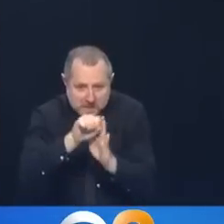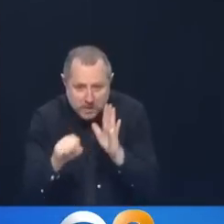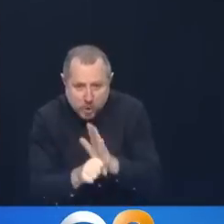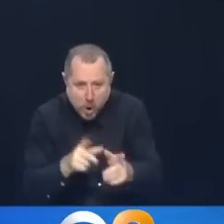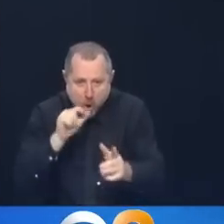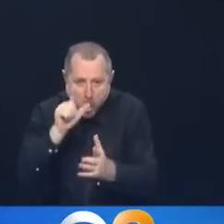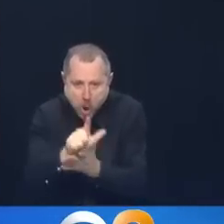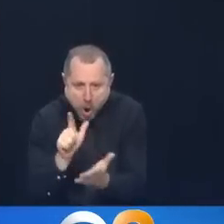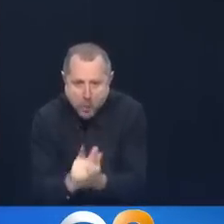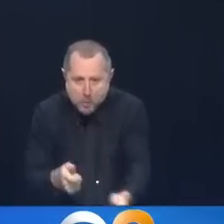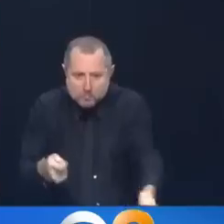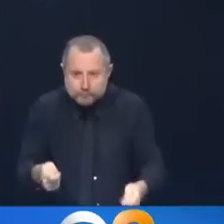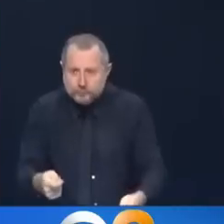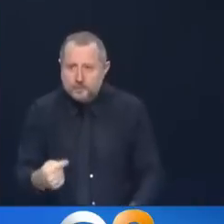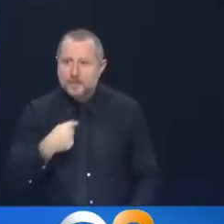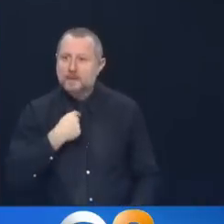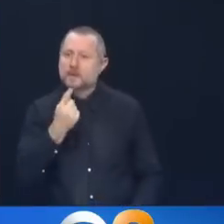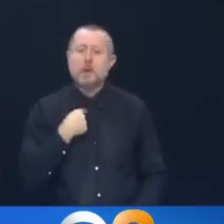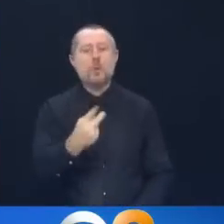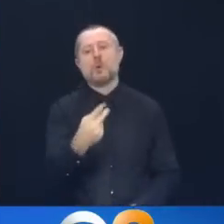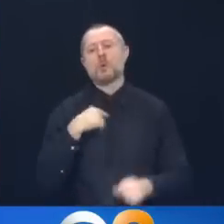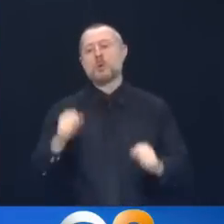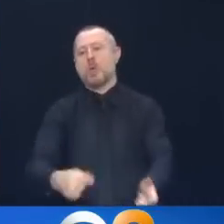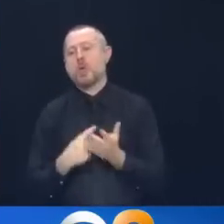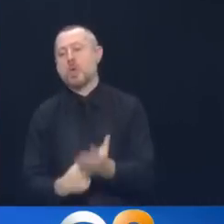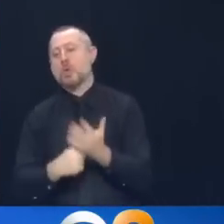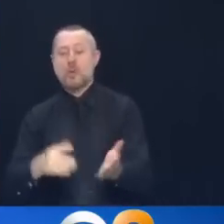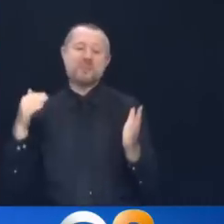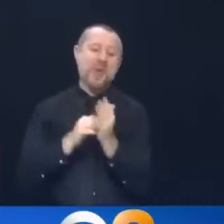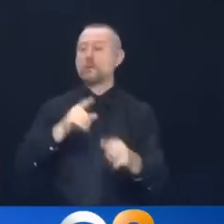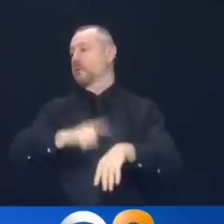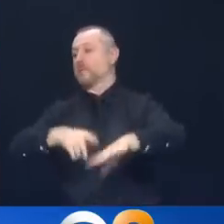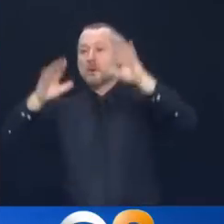conversation 1,000 times. State law governs.